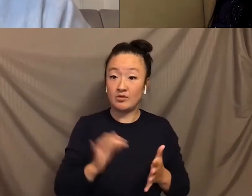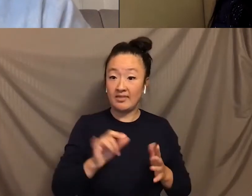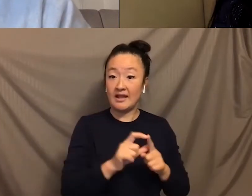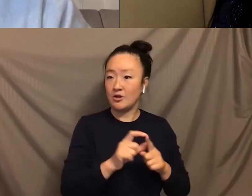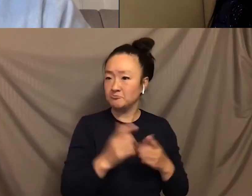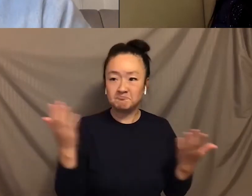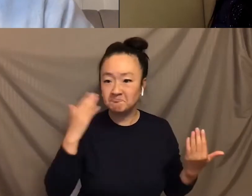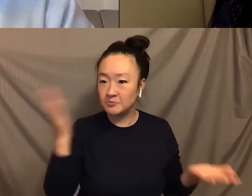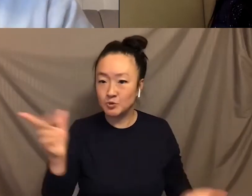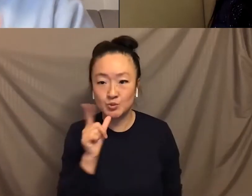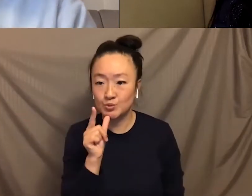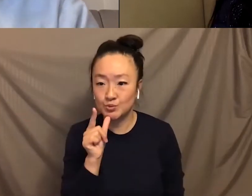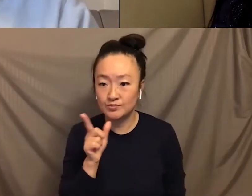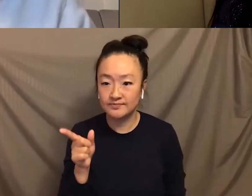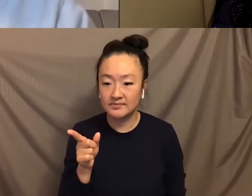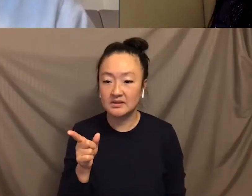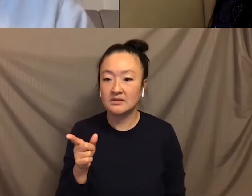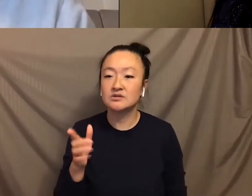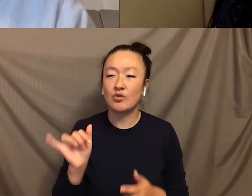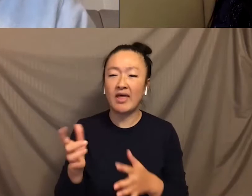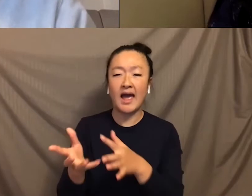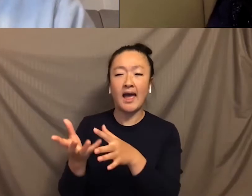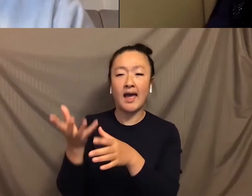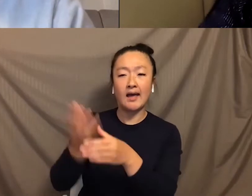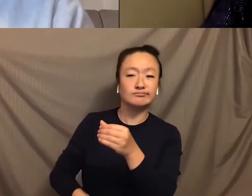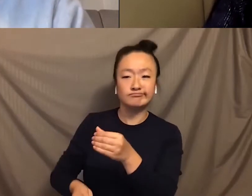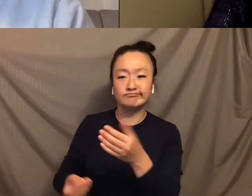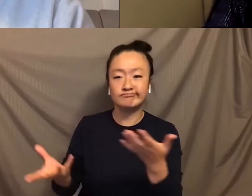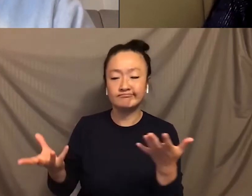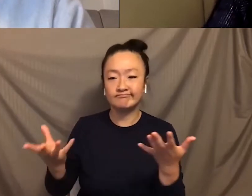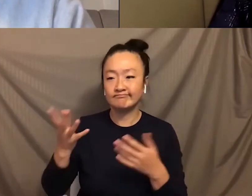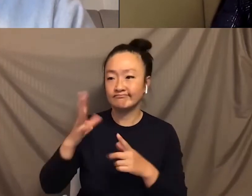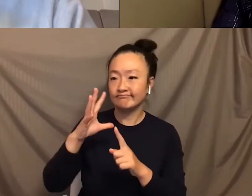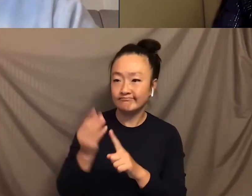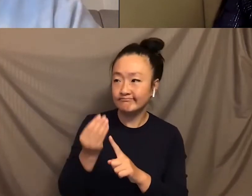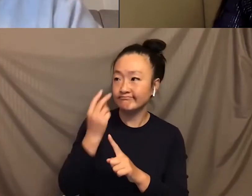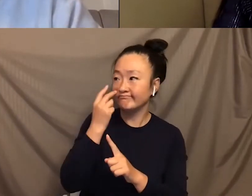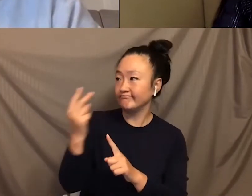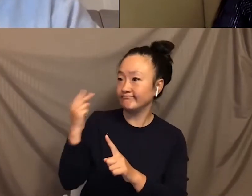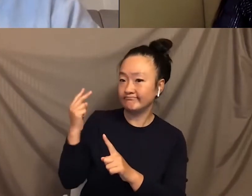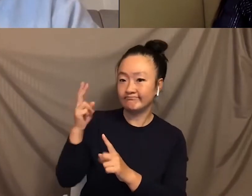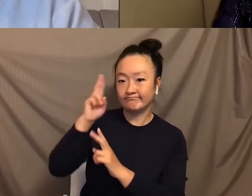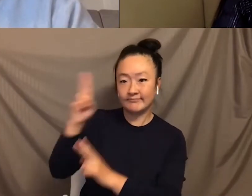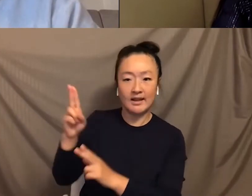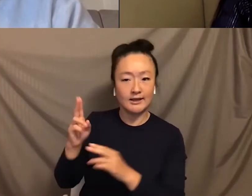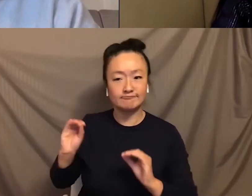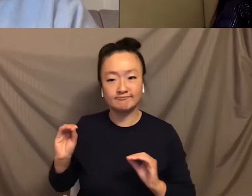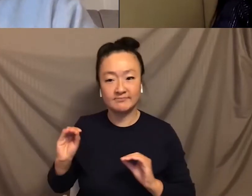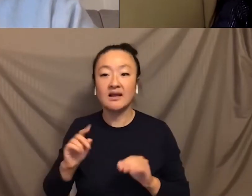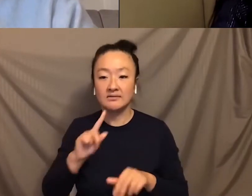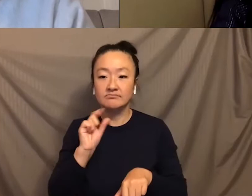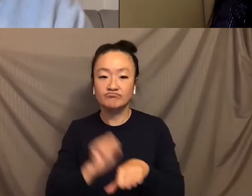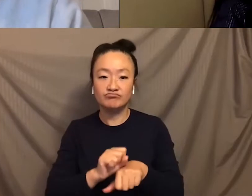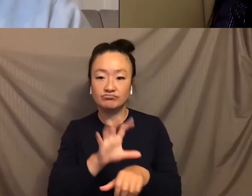Yet her kind of disappearance from cultural memory was also in her actual story, in the sense